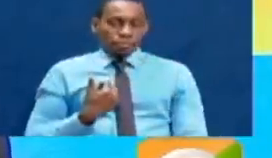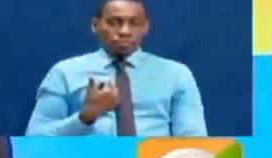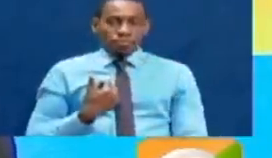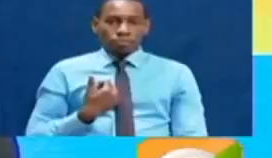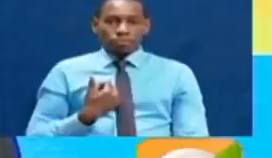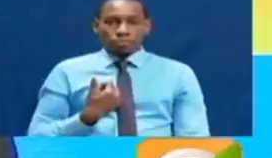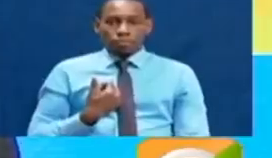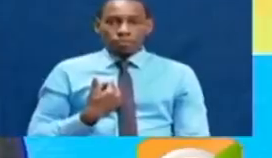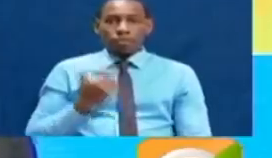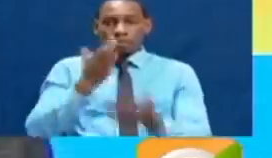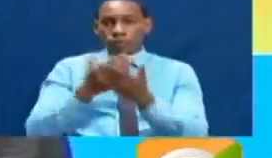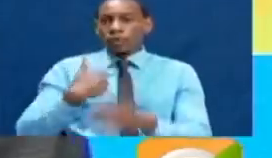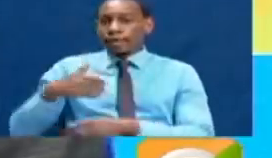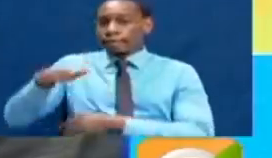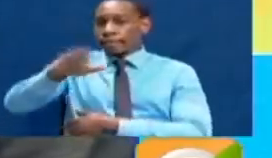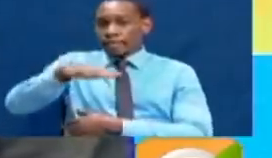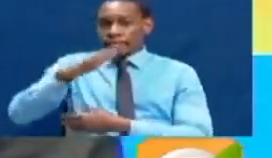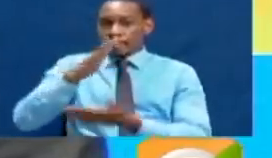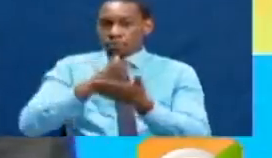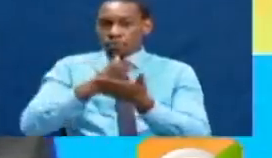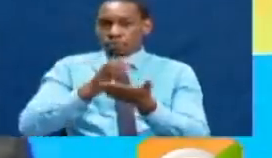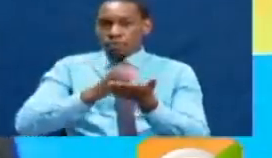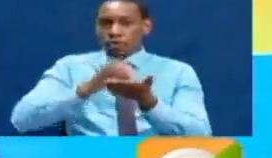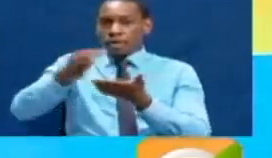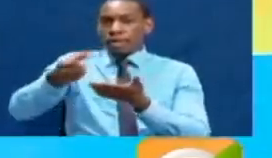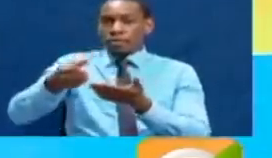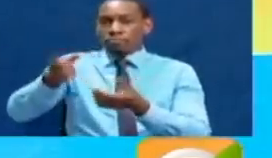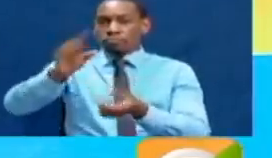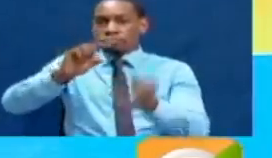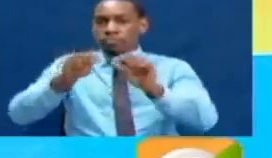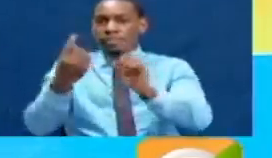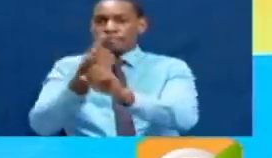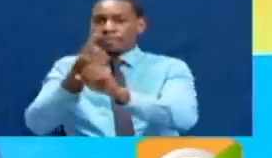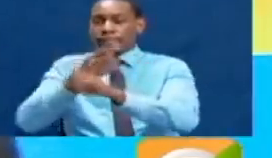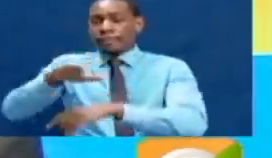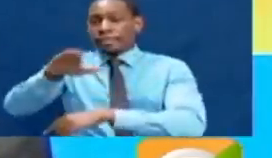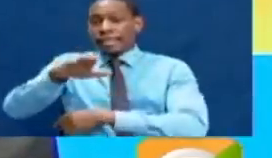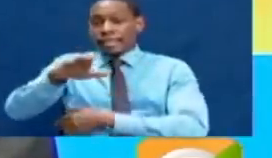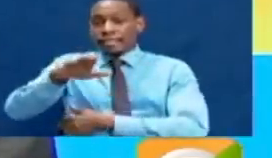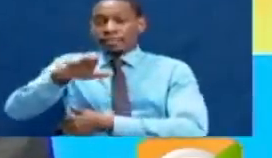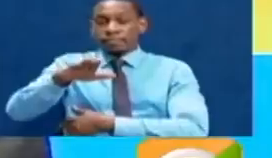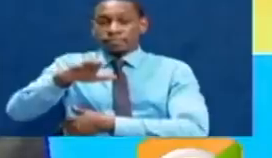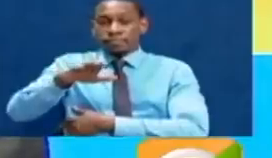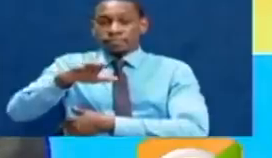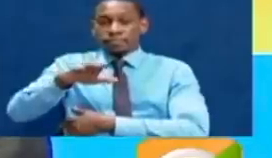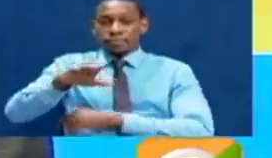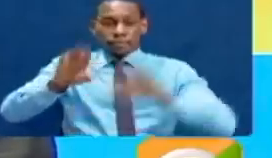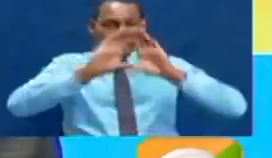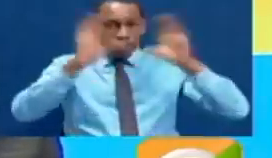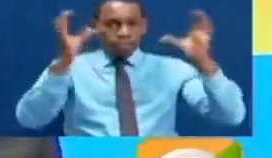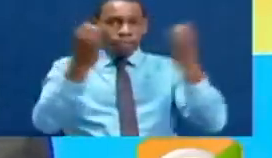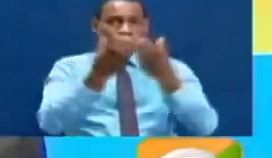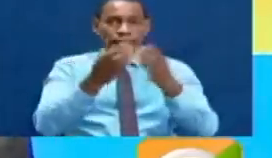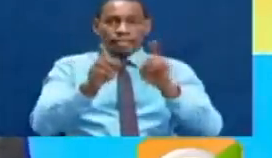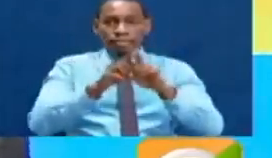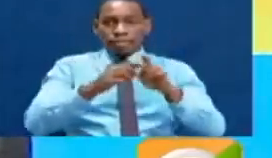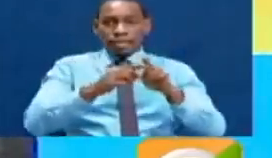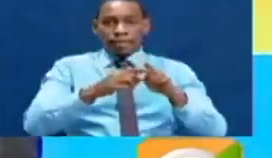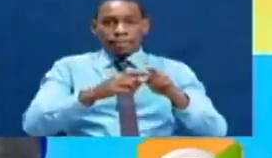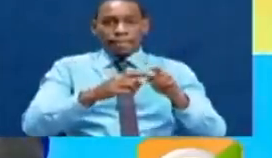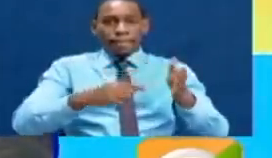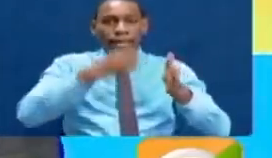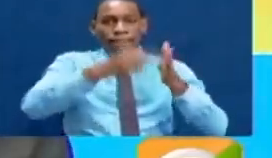are quotas in terms of release of these reagents to different regions of the globe. The